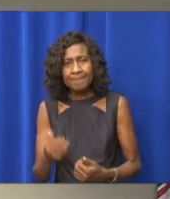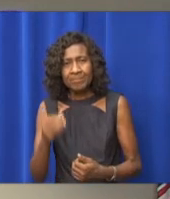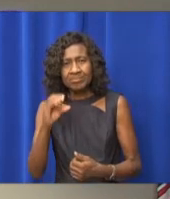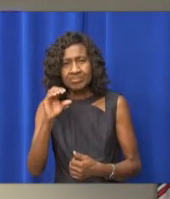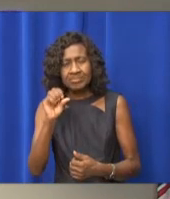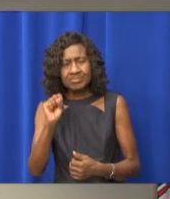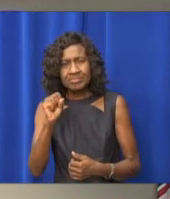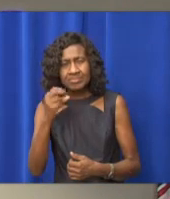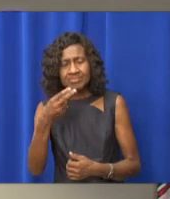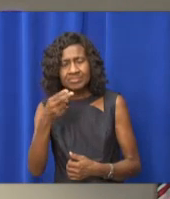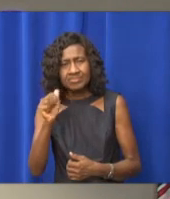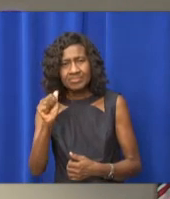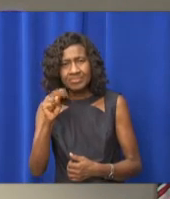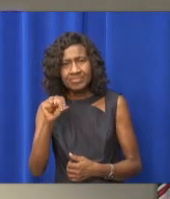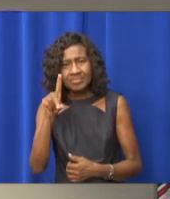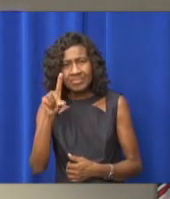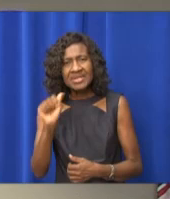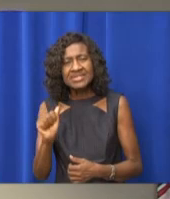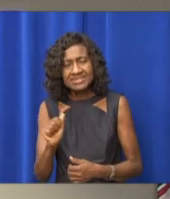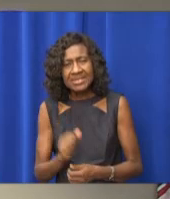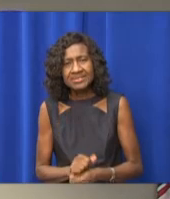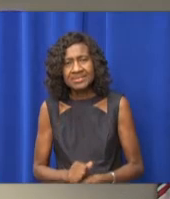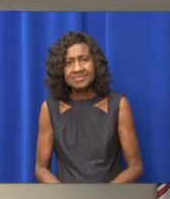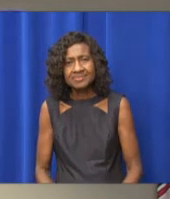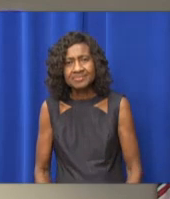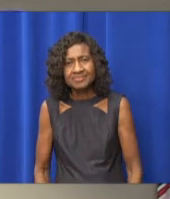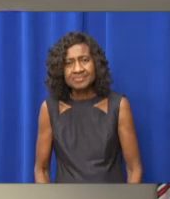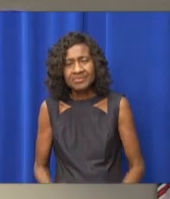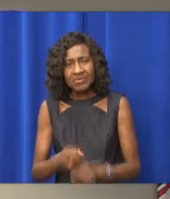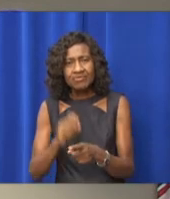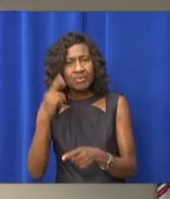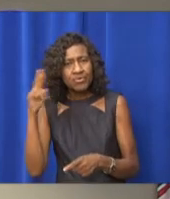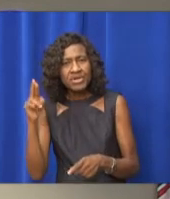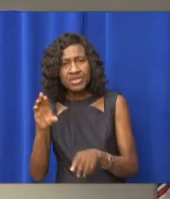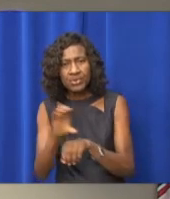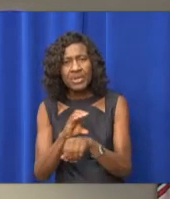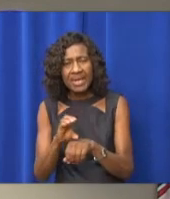Shanda Gallego from Radio Cayman. Shanda, please go ahead.